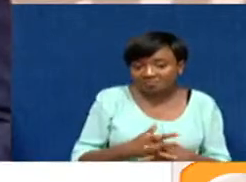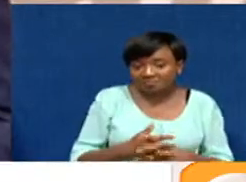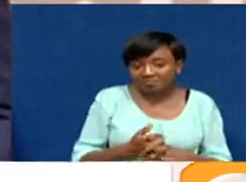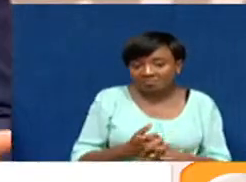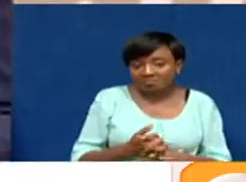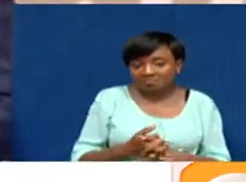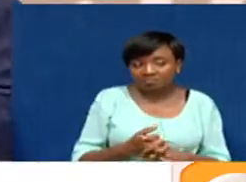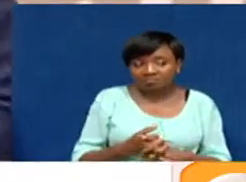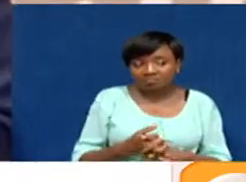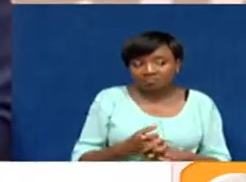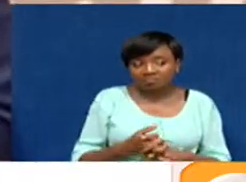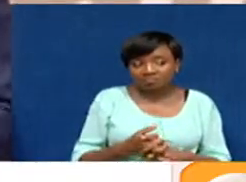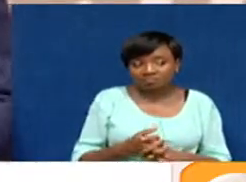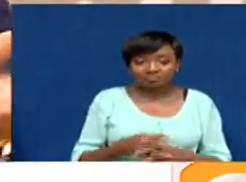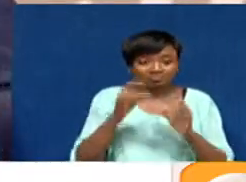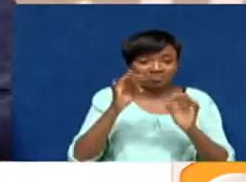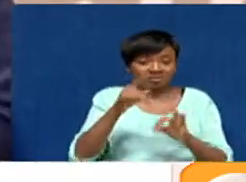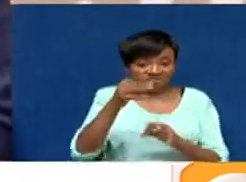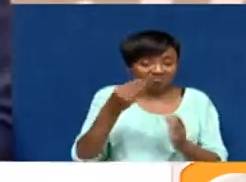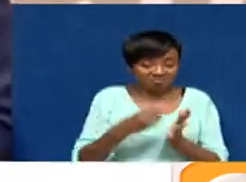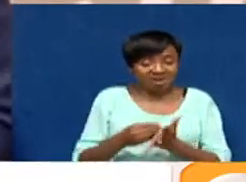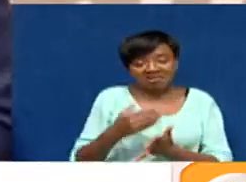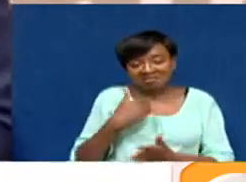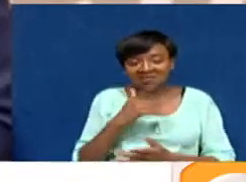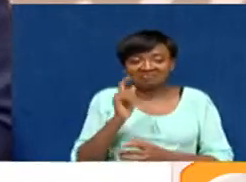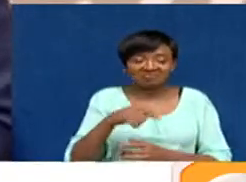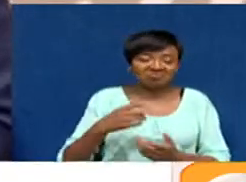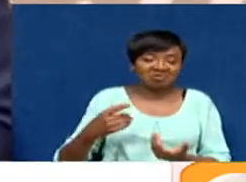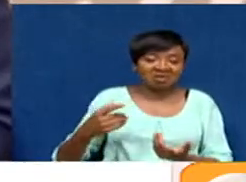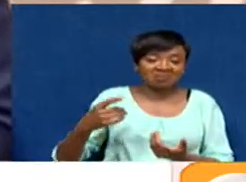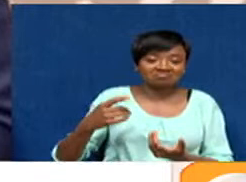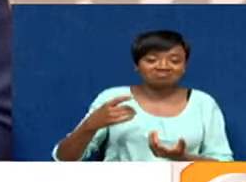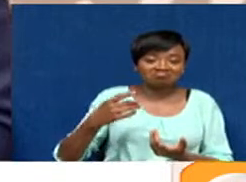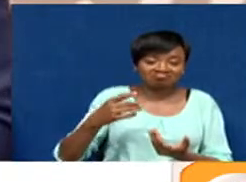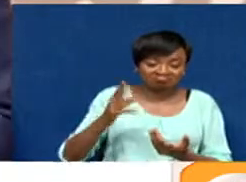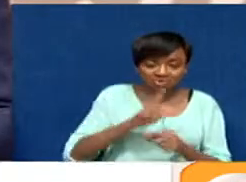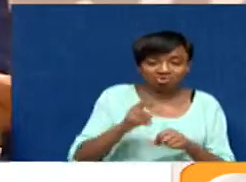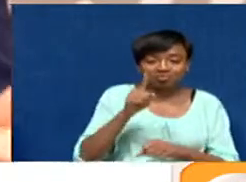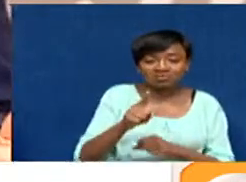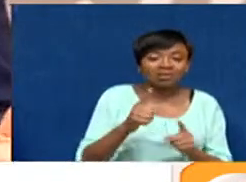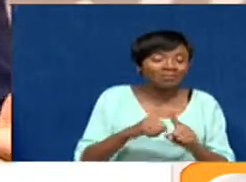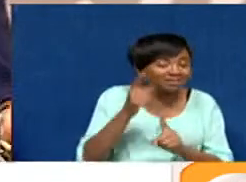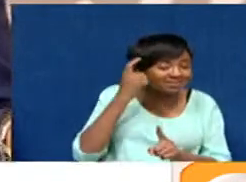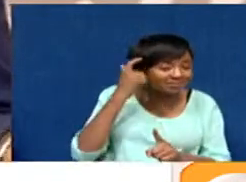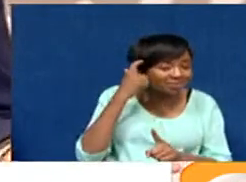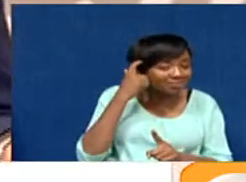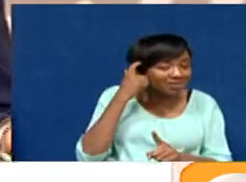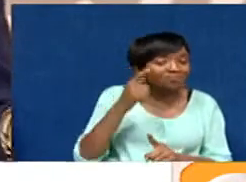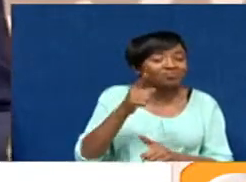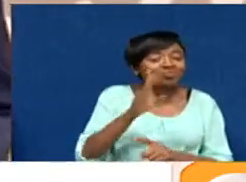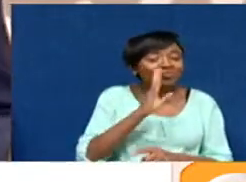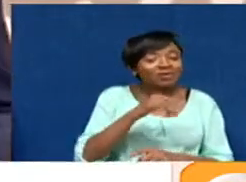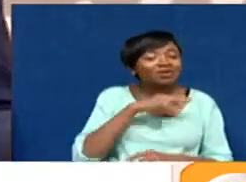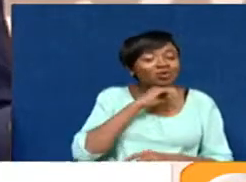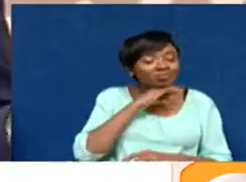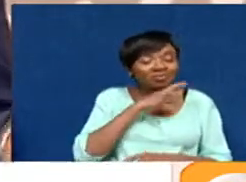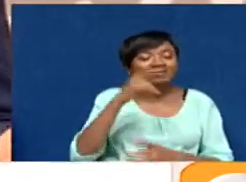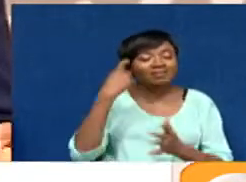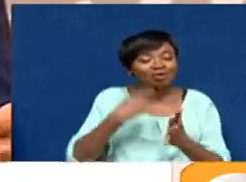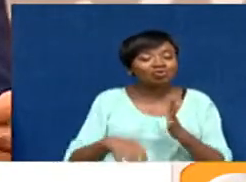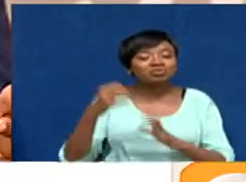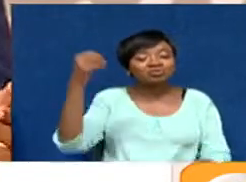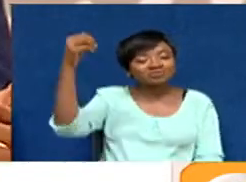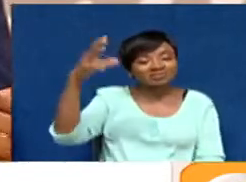I mean, if you can afford it, yeah. But then you start complaining about the price of electricity, you know. And don't forget, we tried to reduce